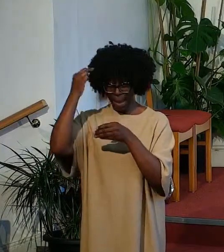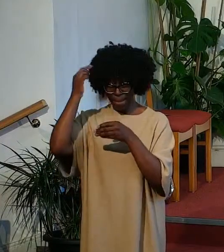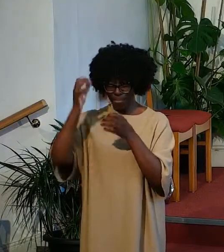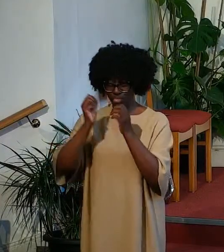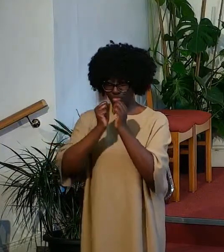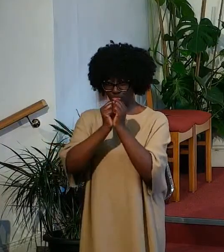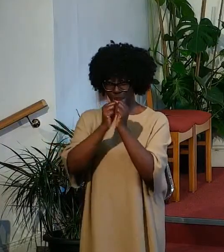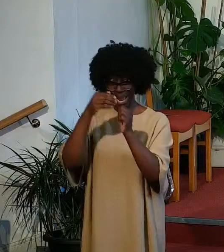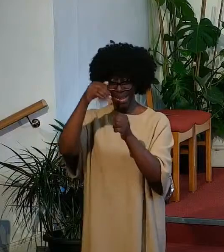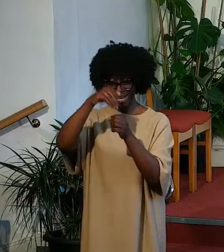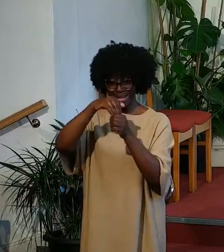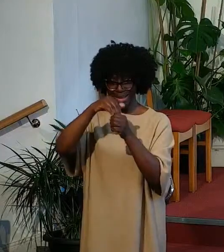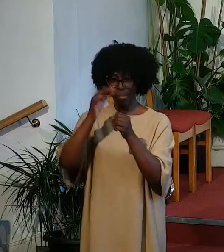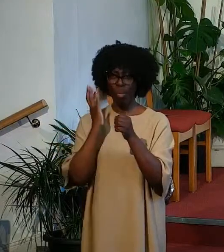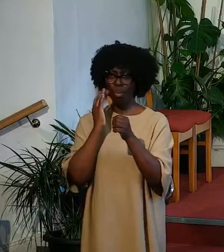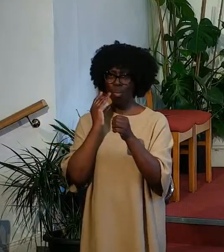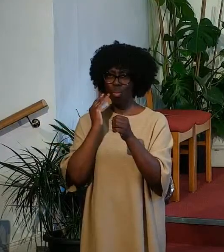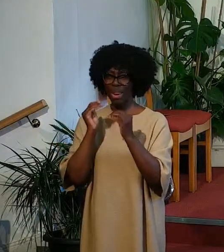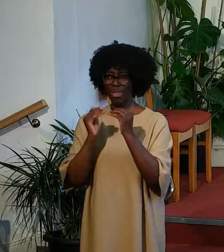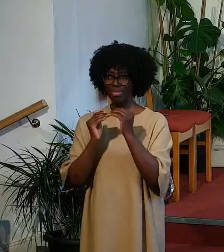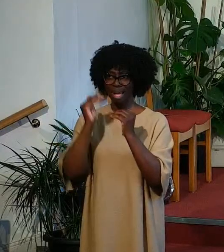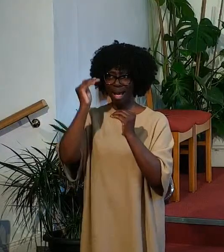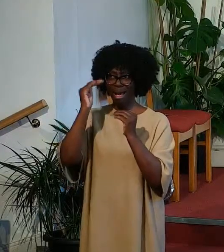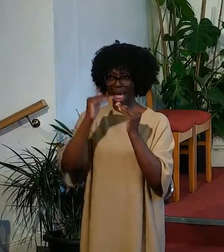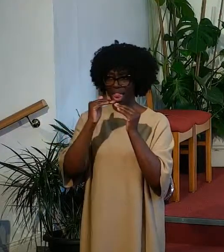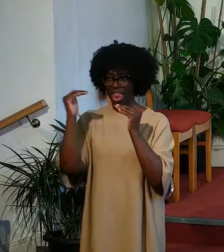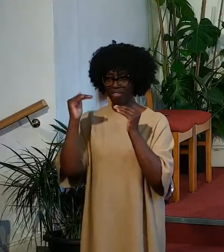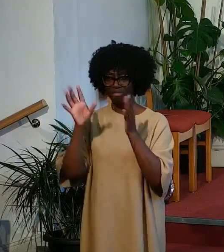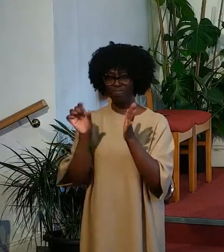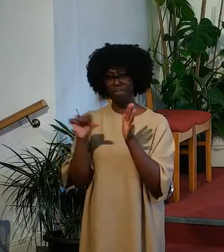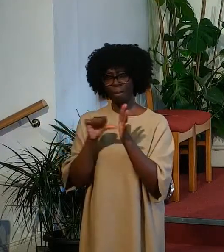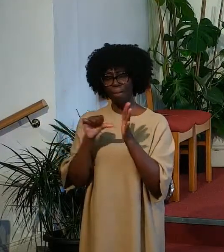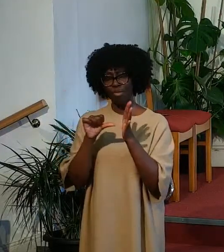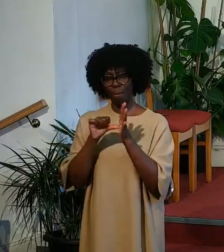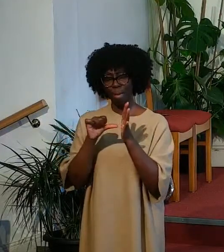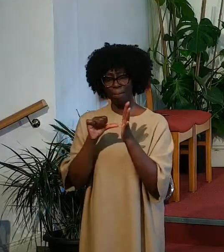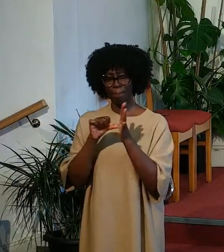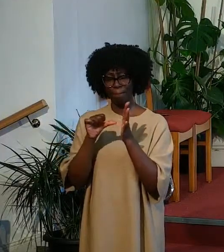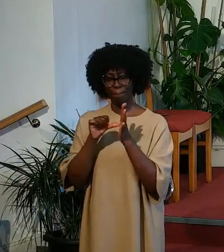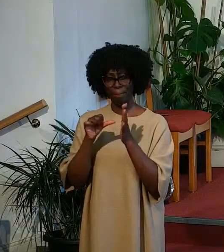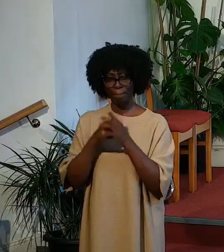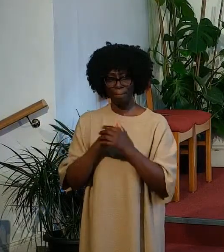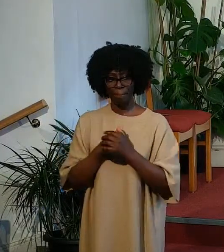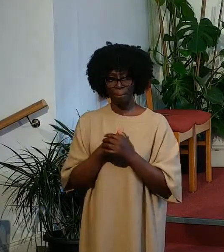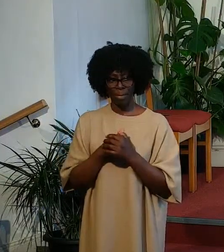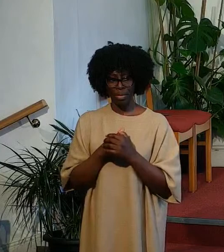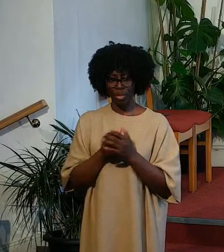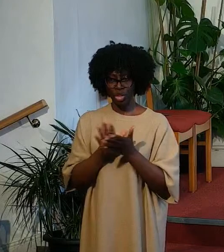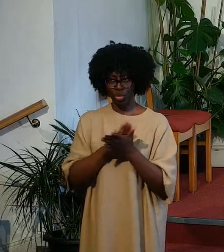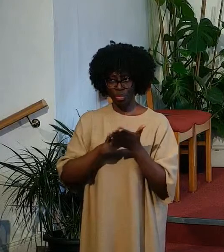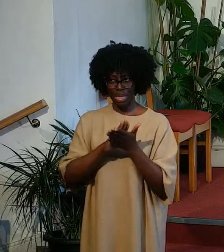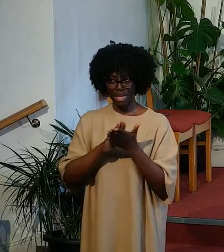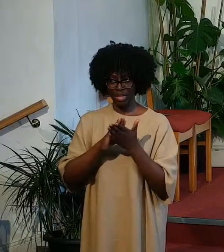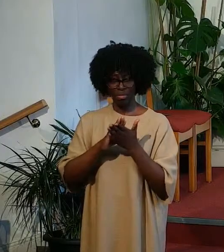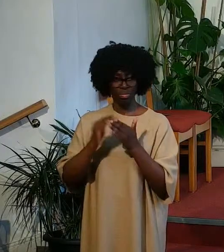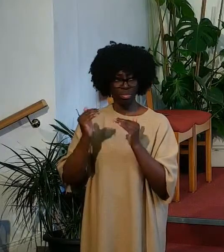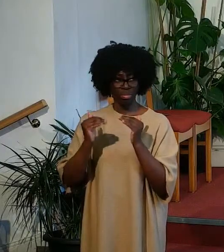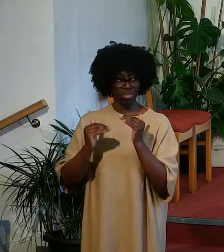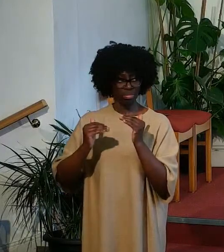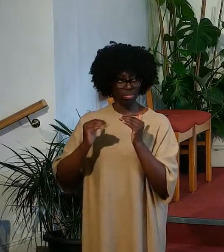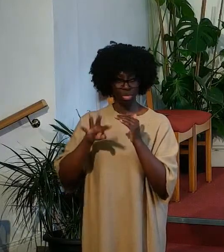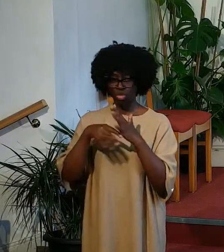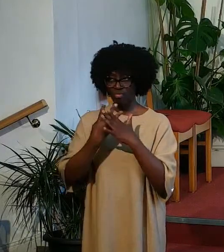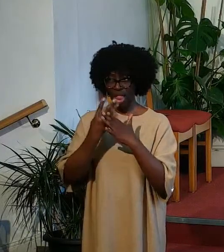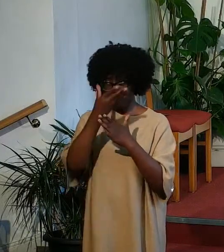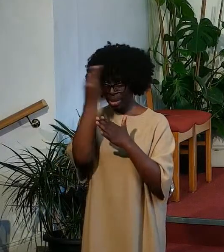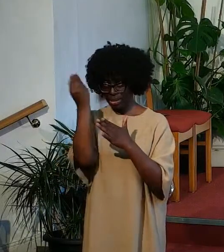when you've got high cholesterol, you also seem to have increased of Alzheimer's. And then insulin resistance,